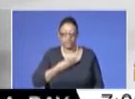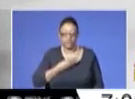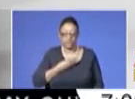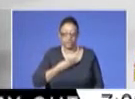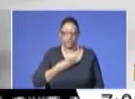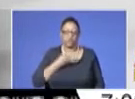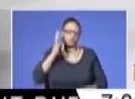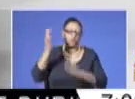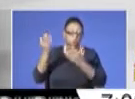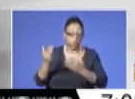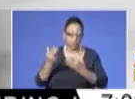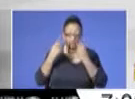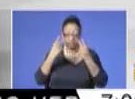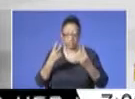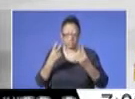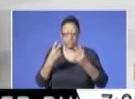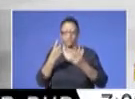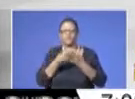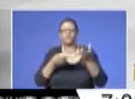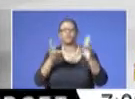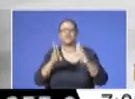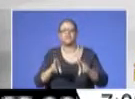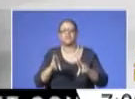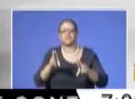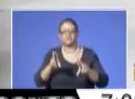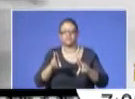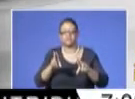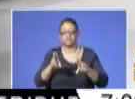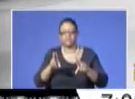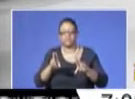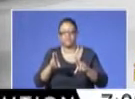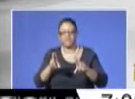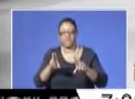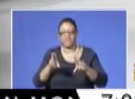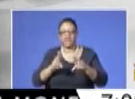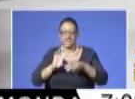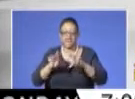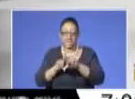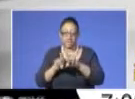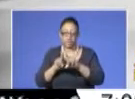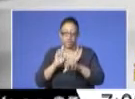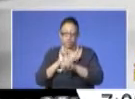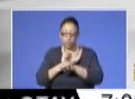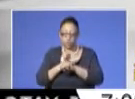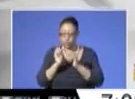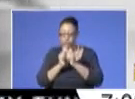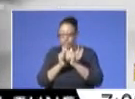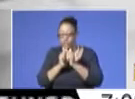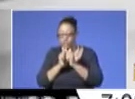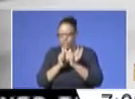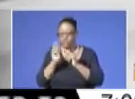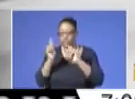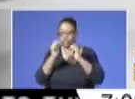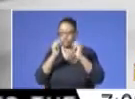we'll wait and see how that that particular segment of our tourism sector will evolve based